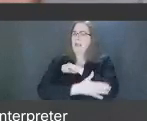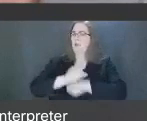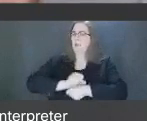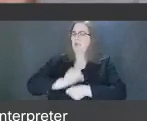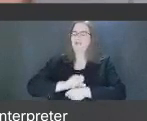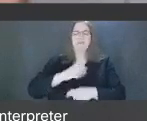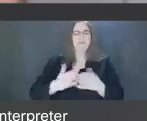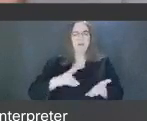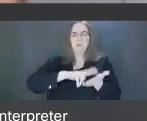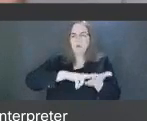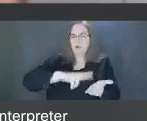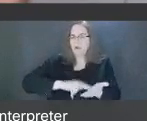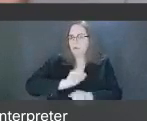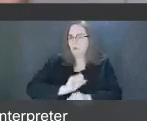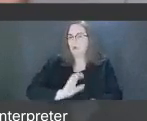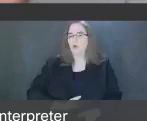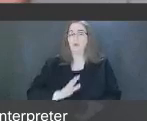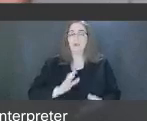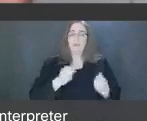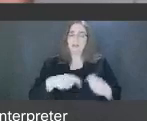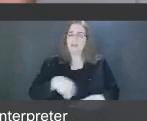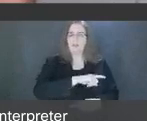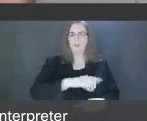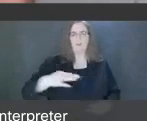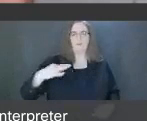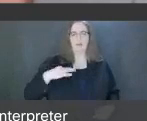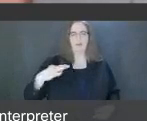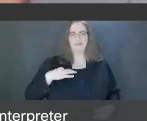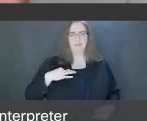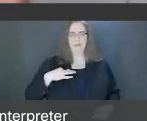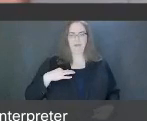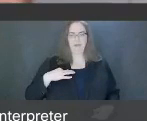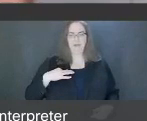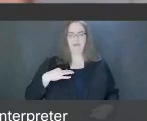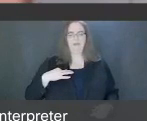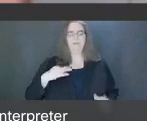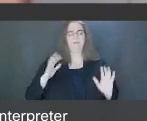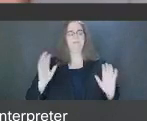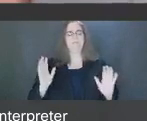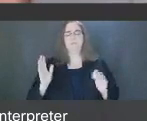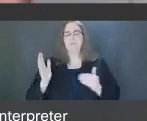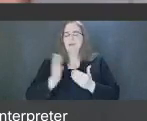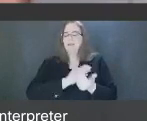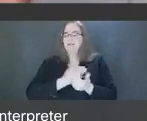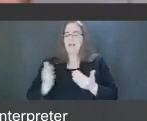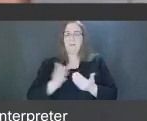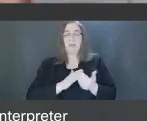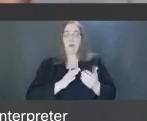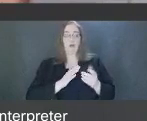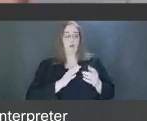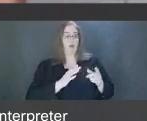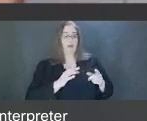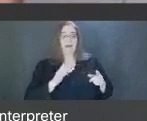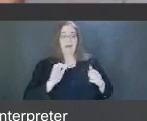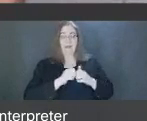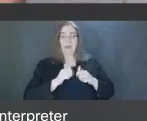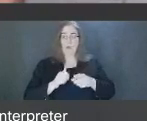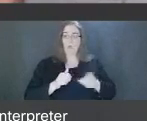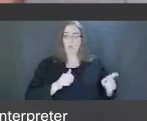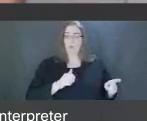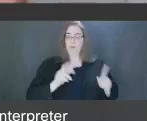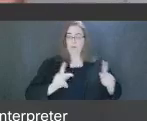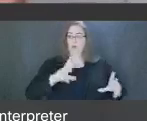are contracted workers, and many are volunteers. But no matter how they get to our clinics, it is